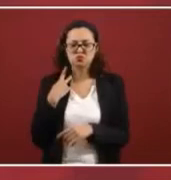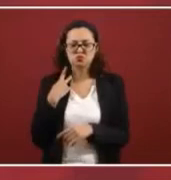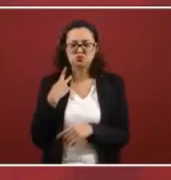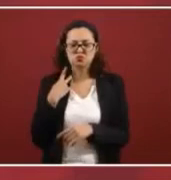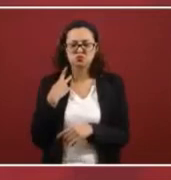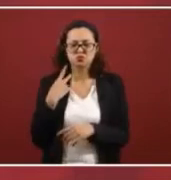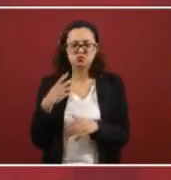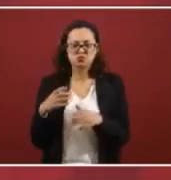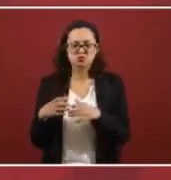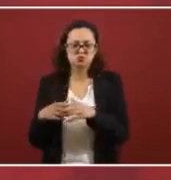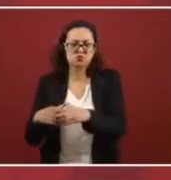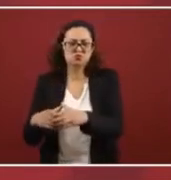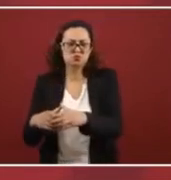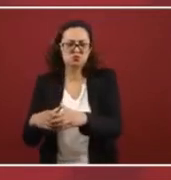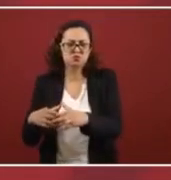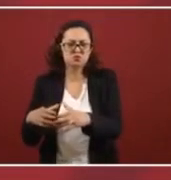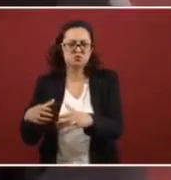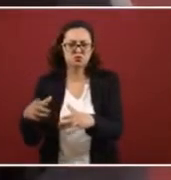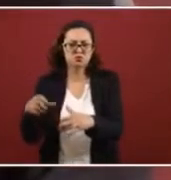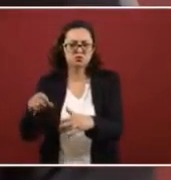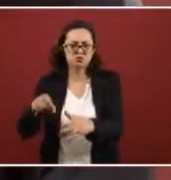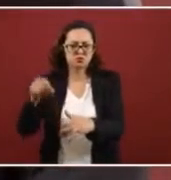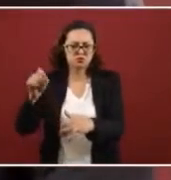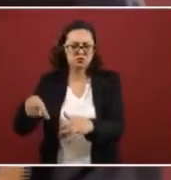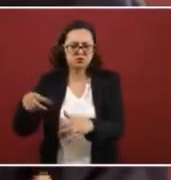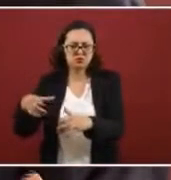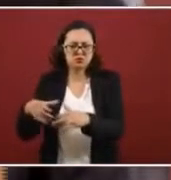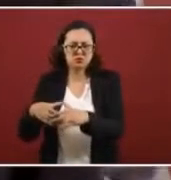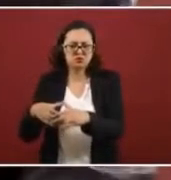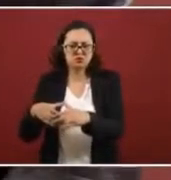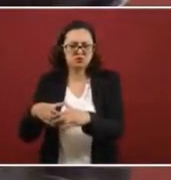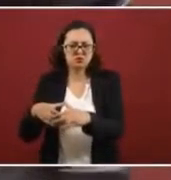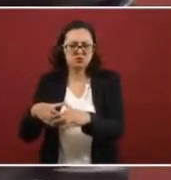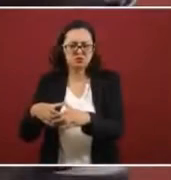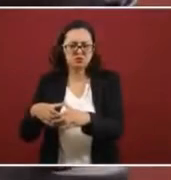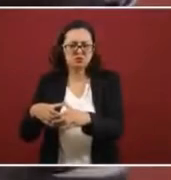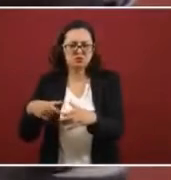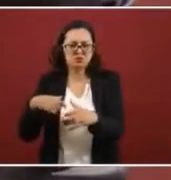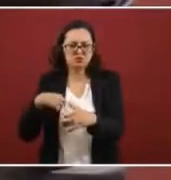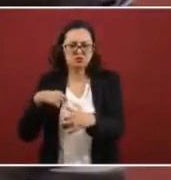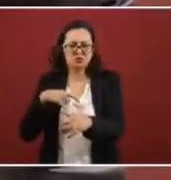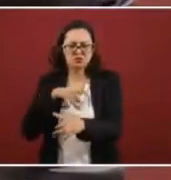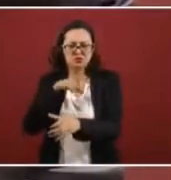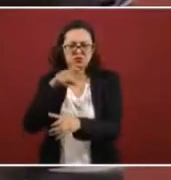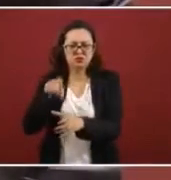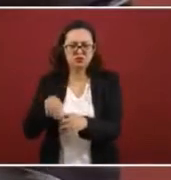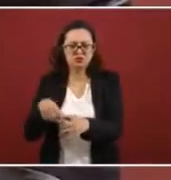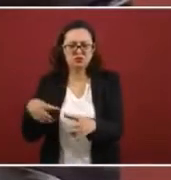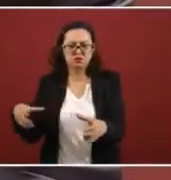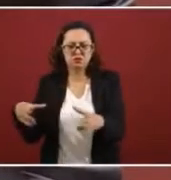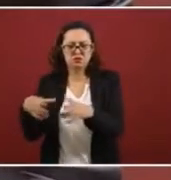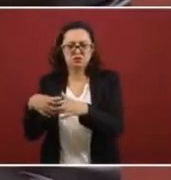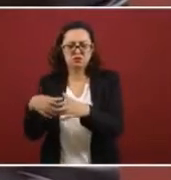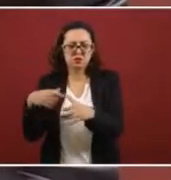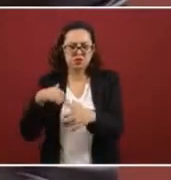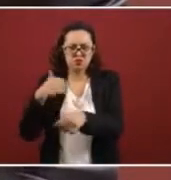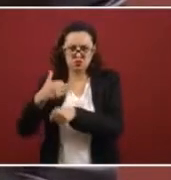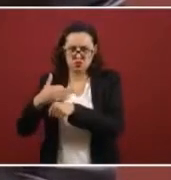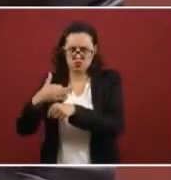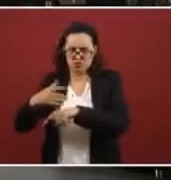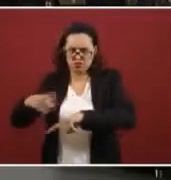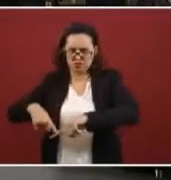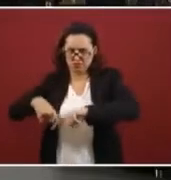que nos apoyó, that que supported us pertenecemos, or the one we belong to